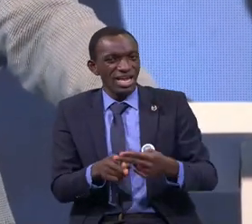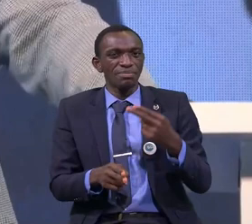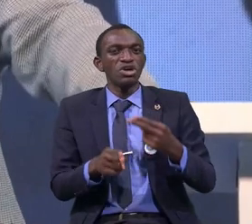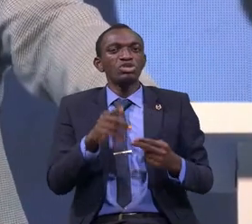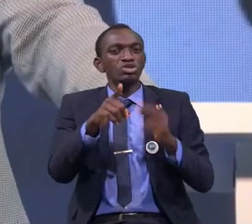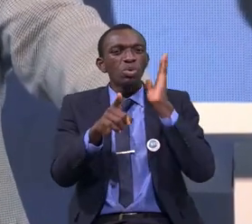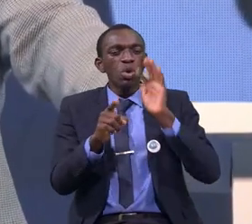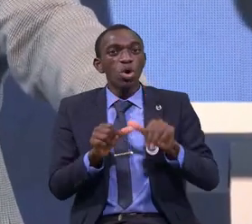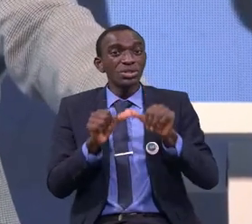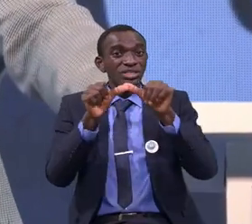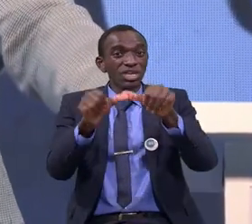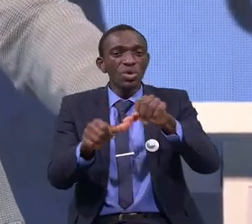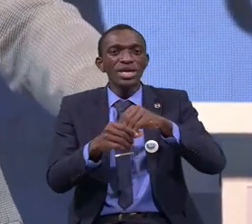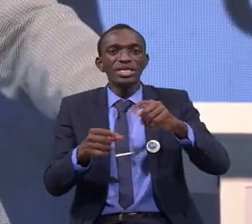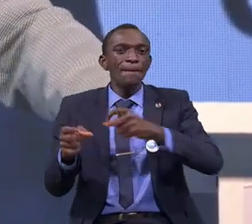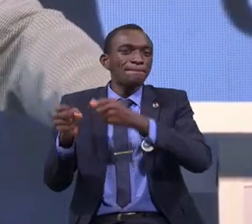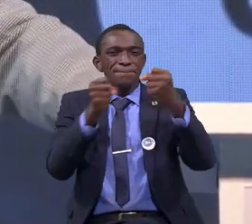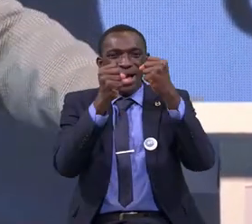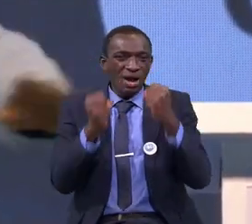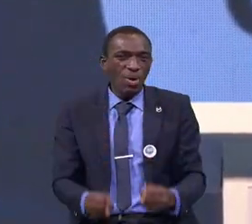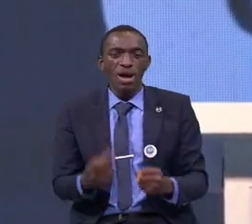power of the Spirit of God.